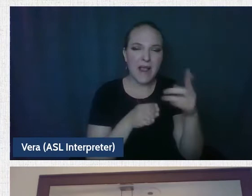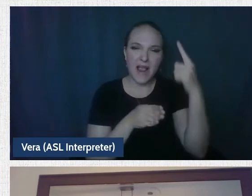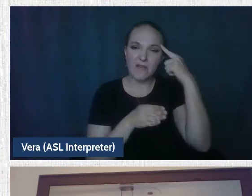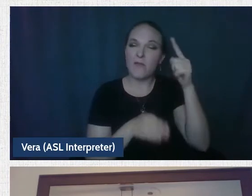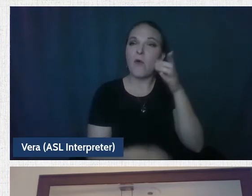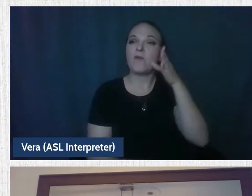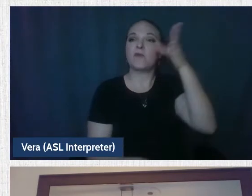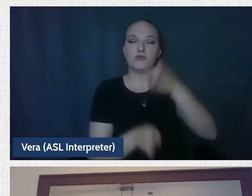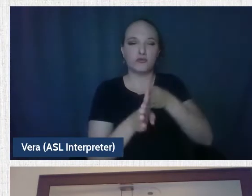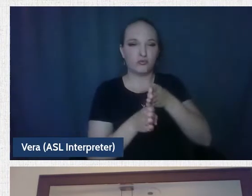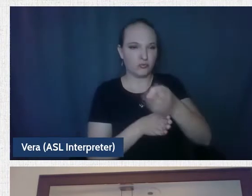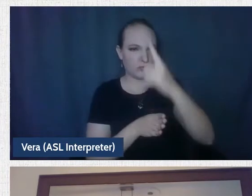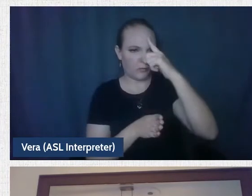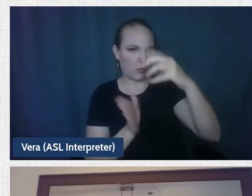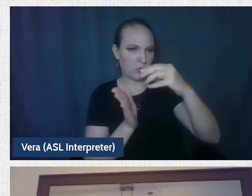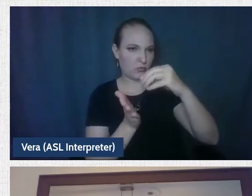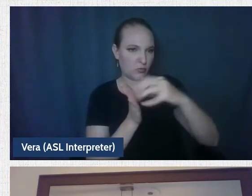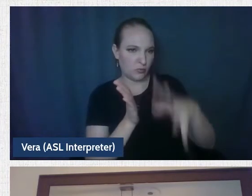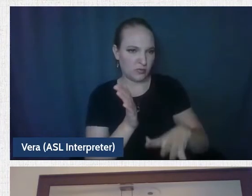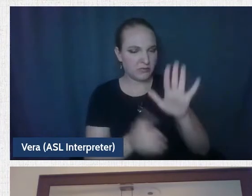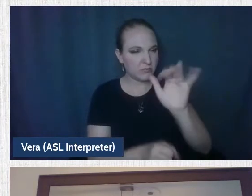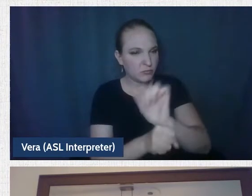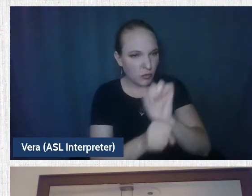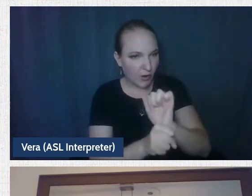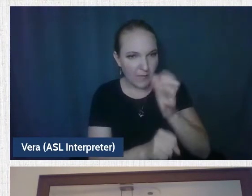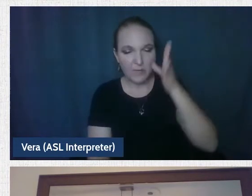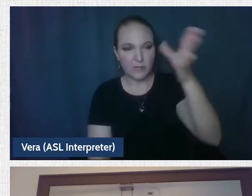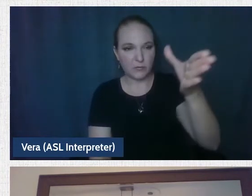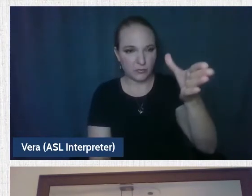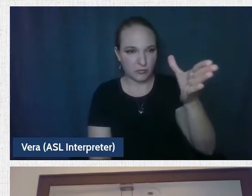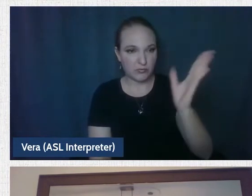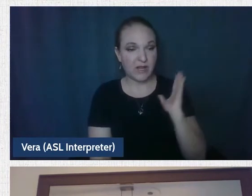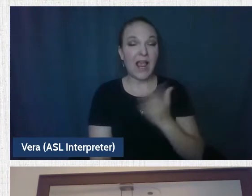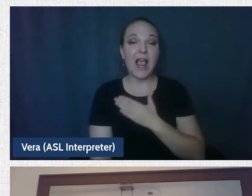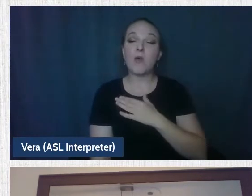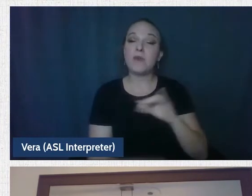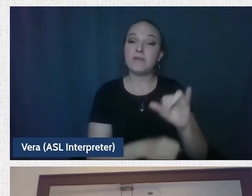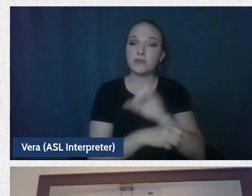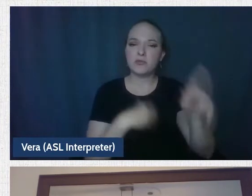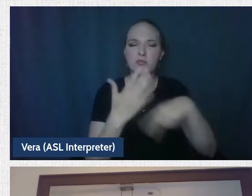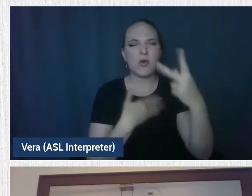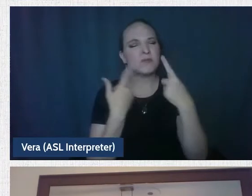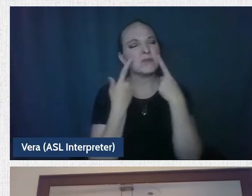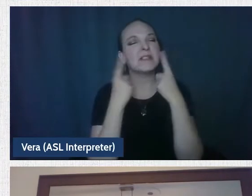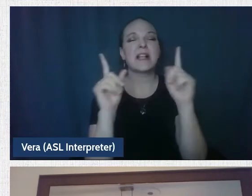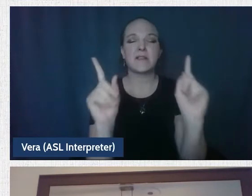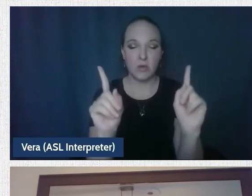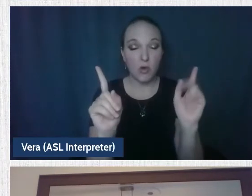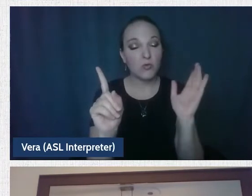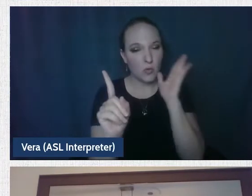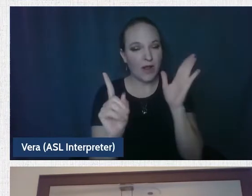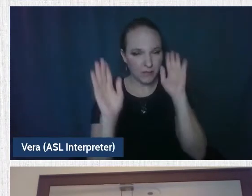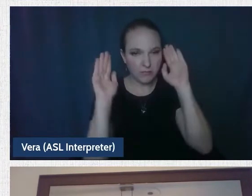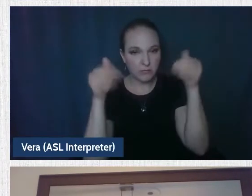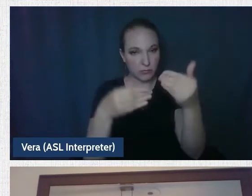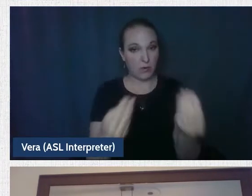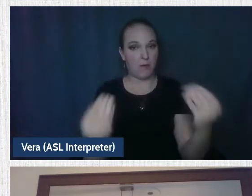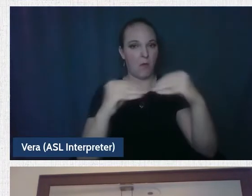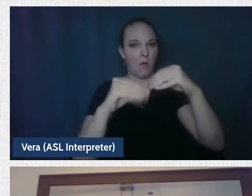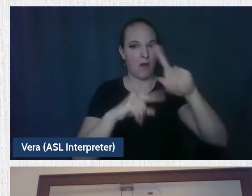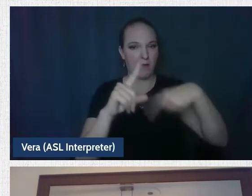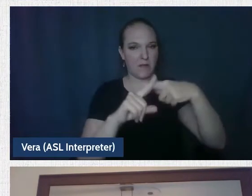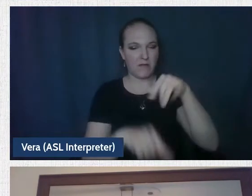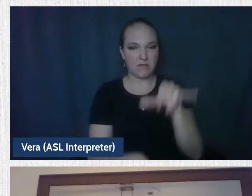Our internship program has been incredibly successful, and we're going to do more in that area to